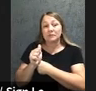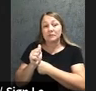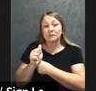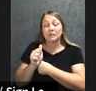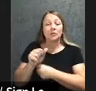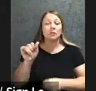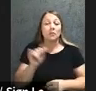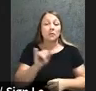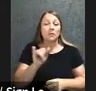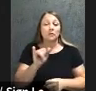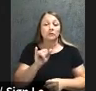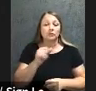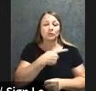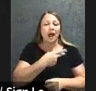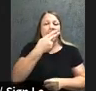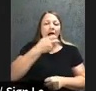And